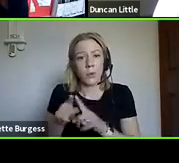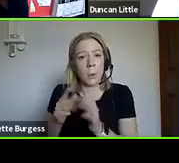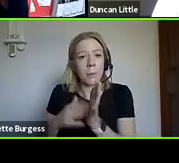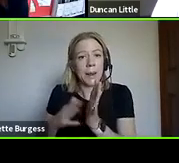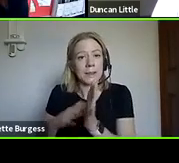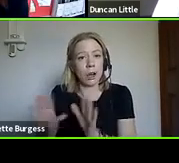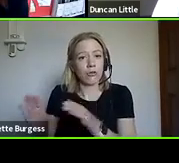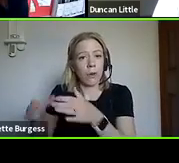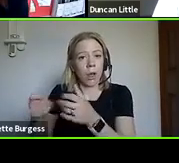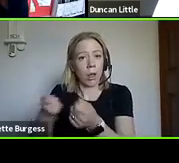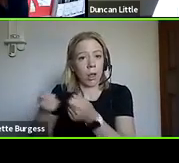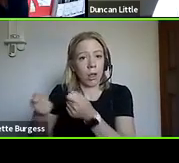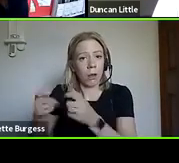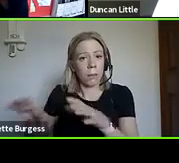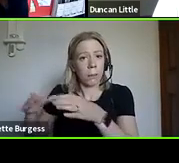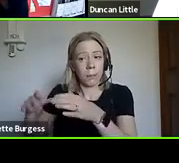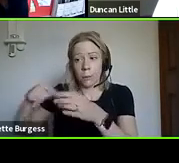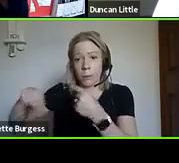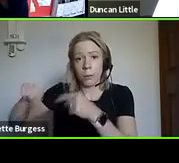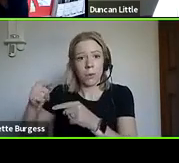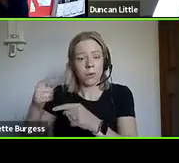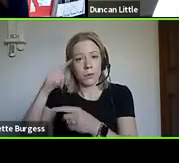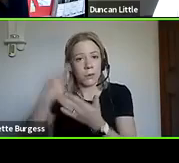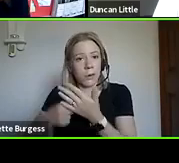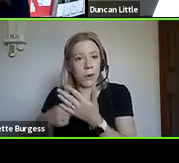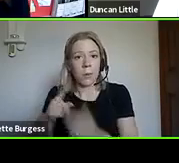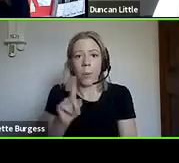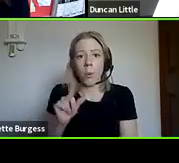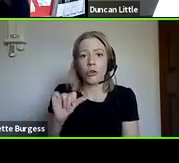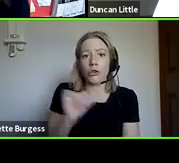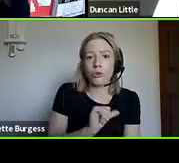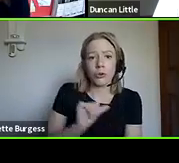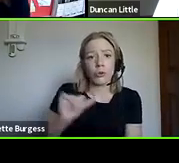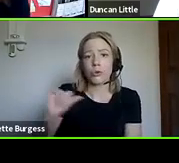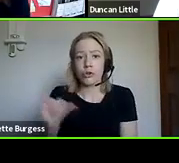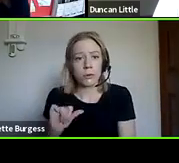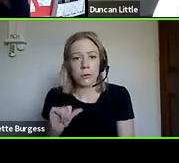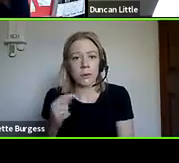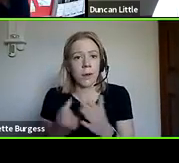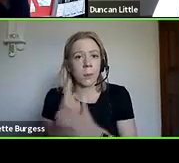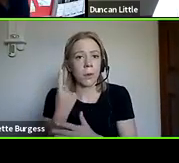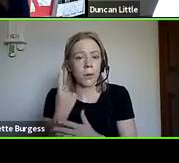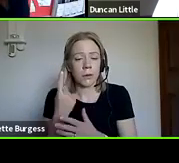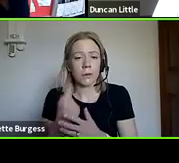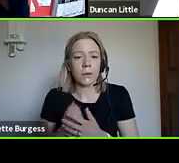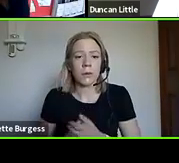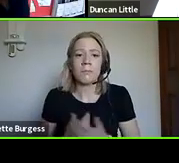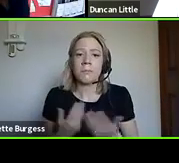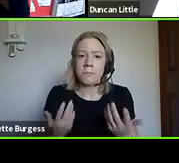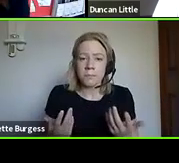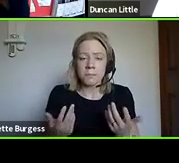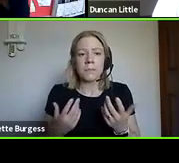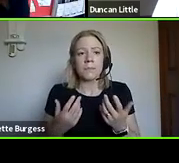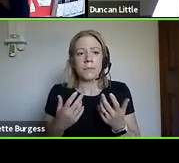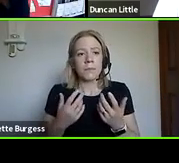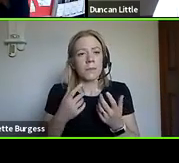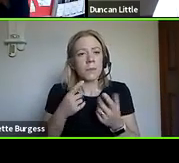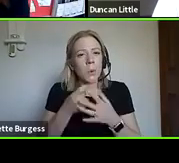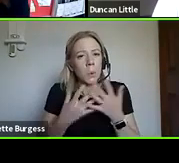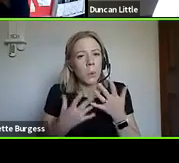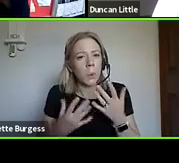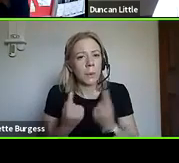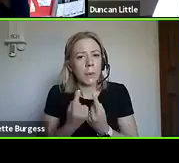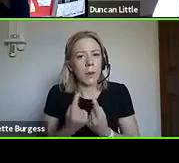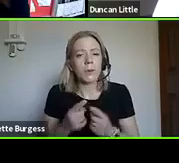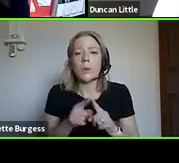to what should and should not be happening in the ECD settings. So those are the sort of things. Parents